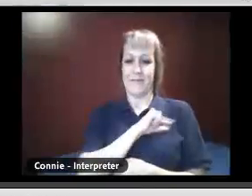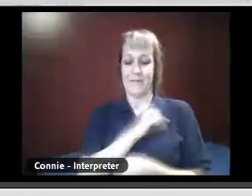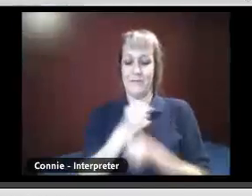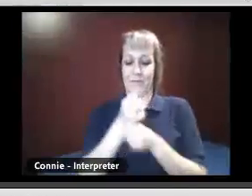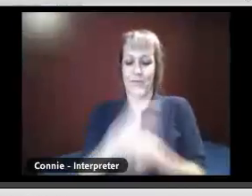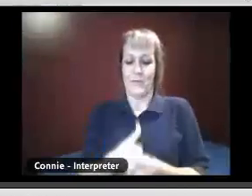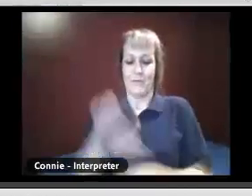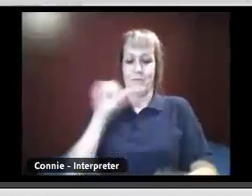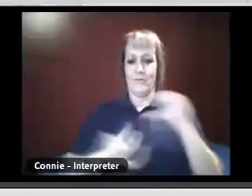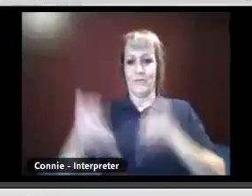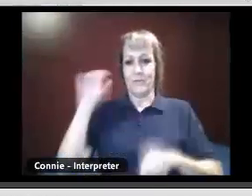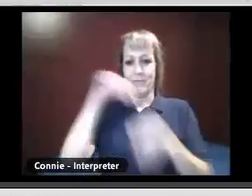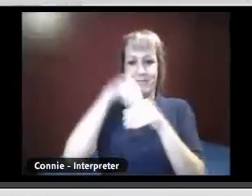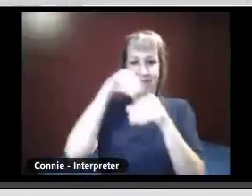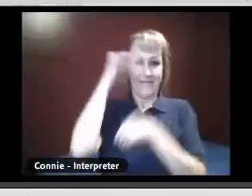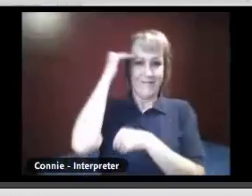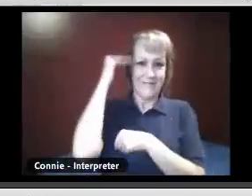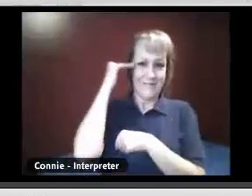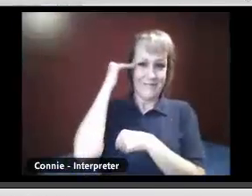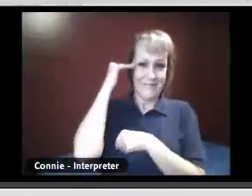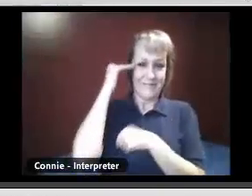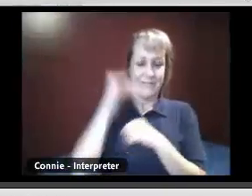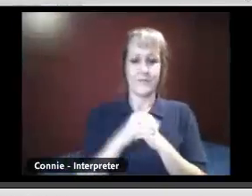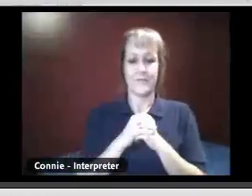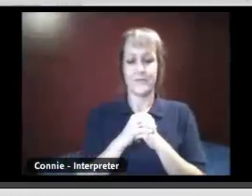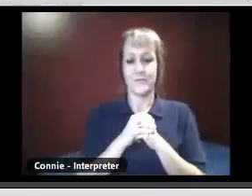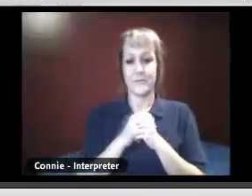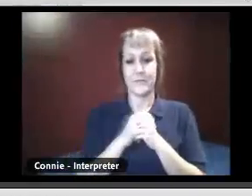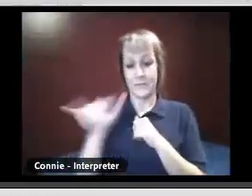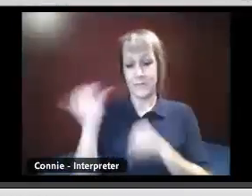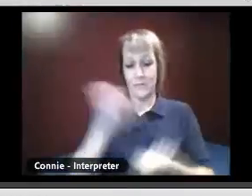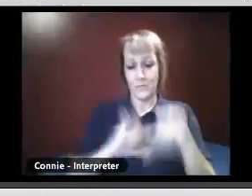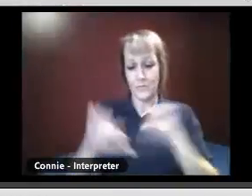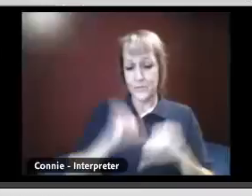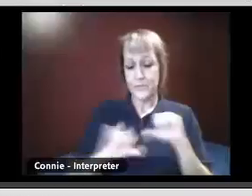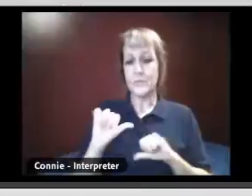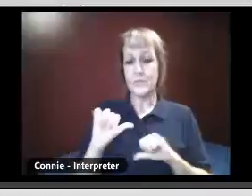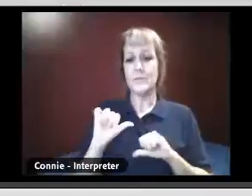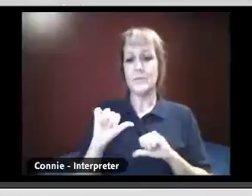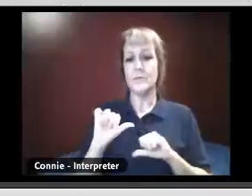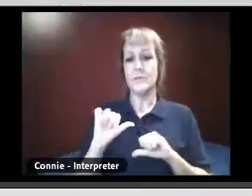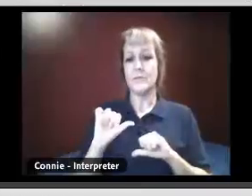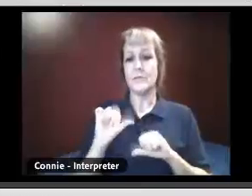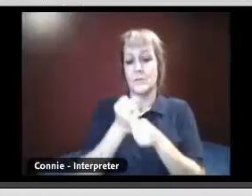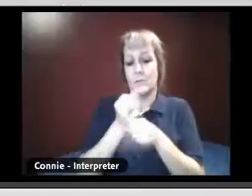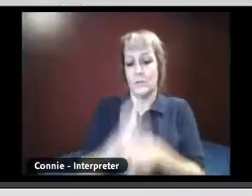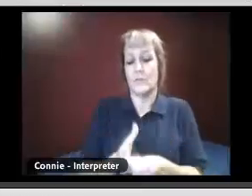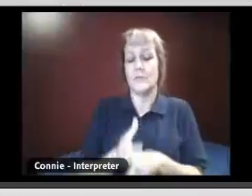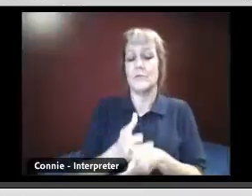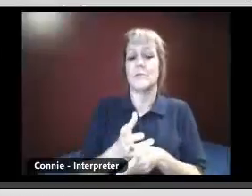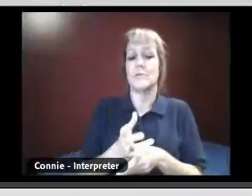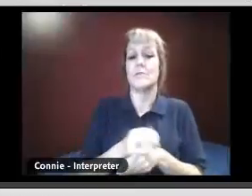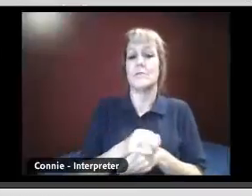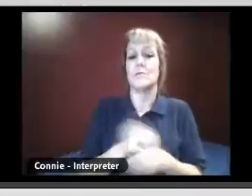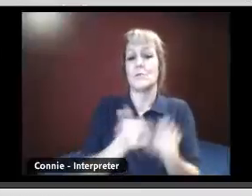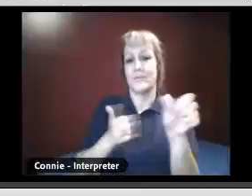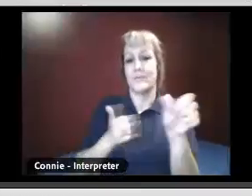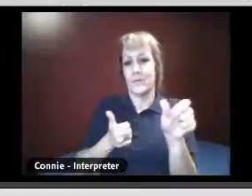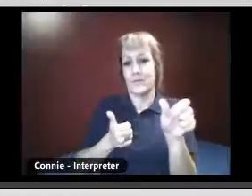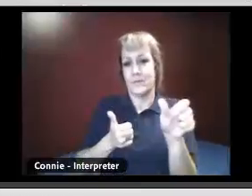our brains. And with that drama, all right, that we can create, many times we avoid